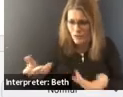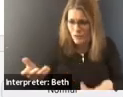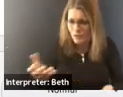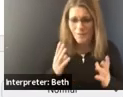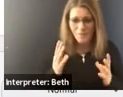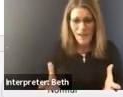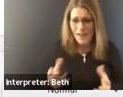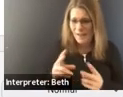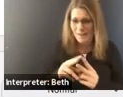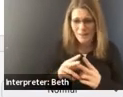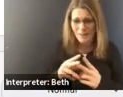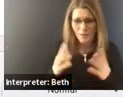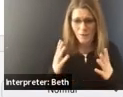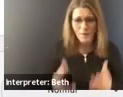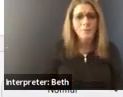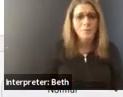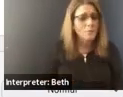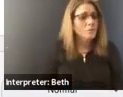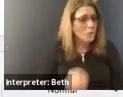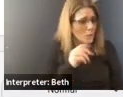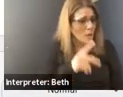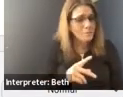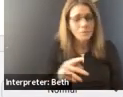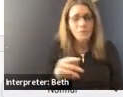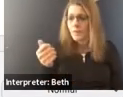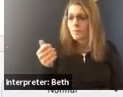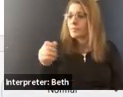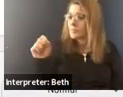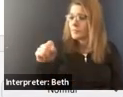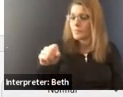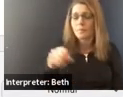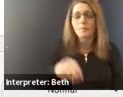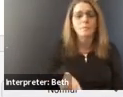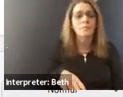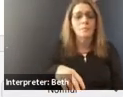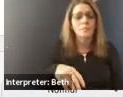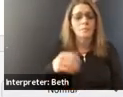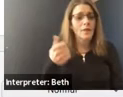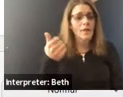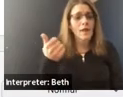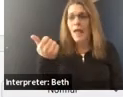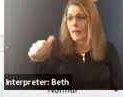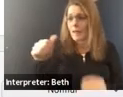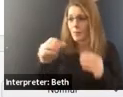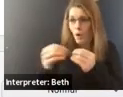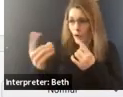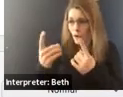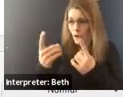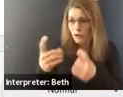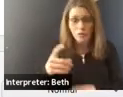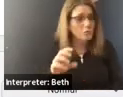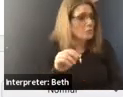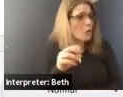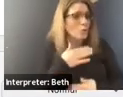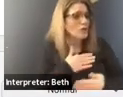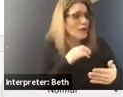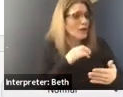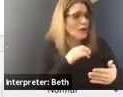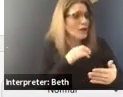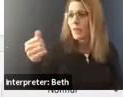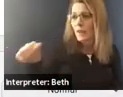Yeah. Thank you. Any more questions there? Okay. Yeah. Appreciate it. Good. No worries. Any other questions?